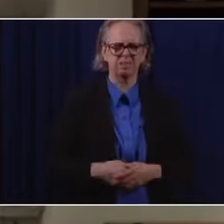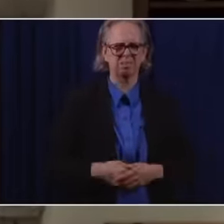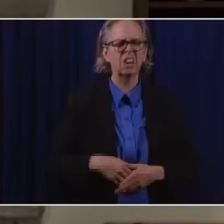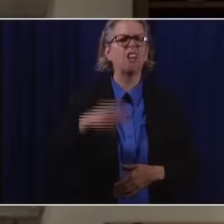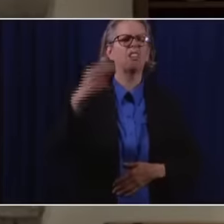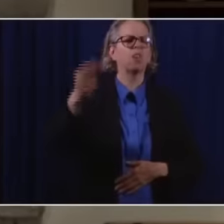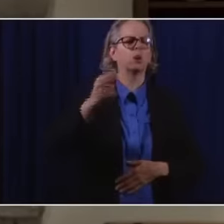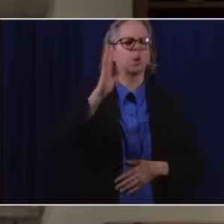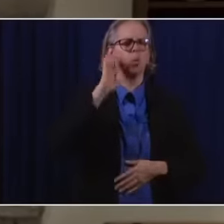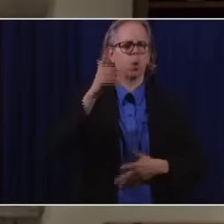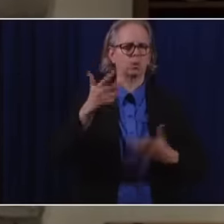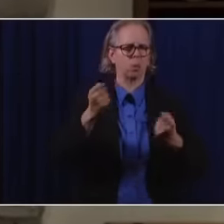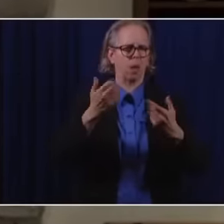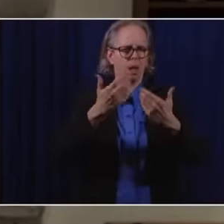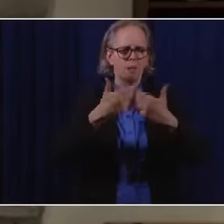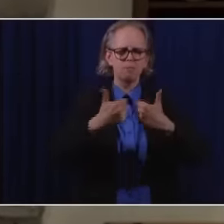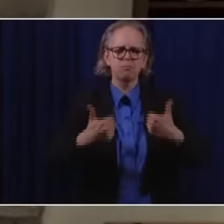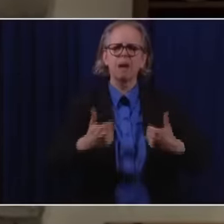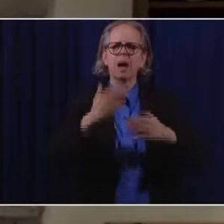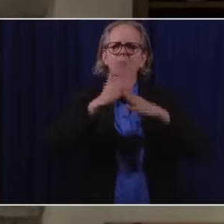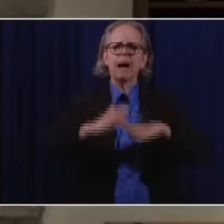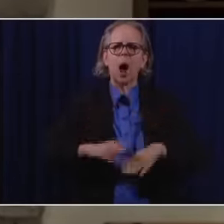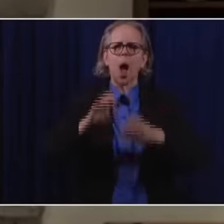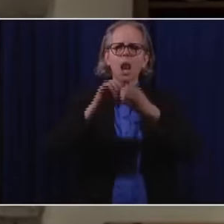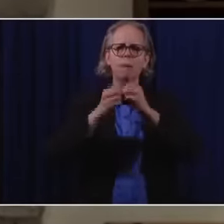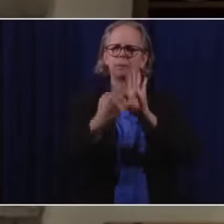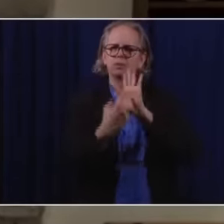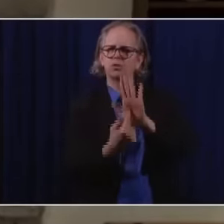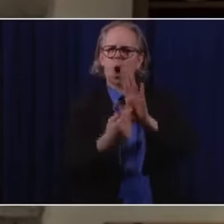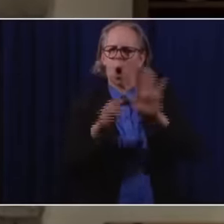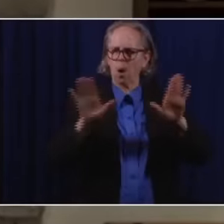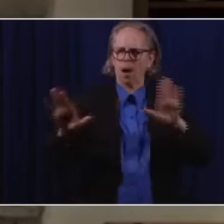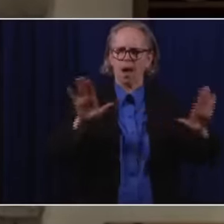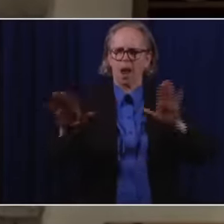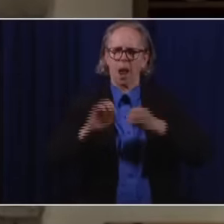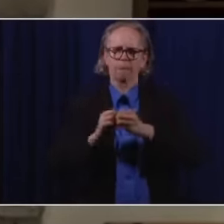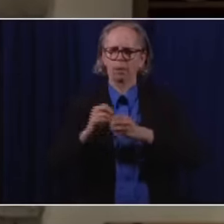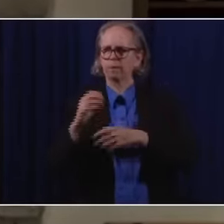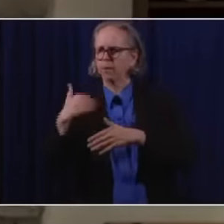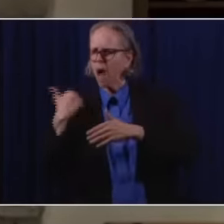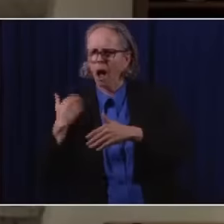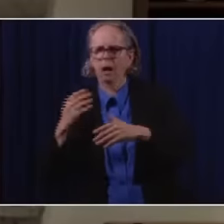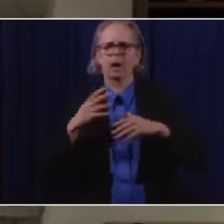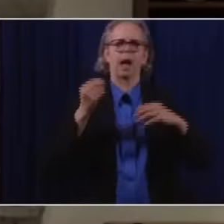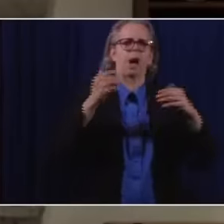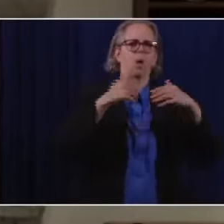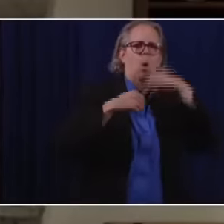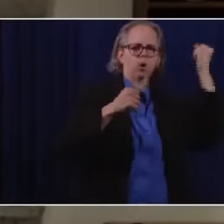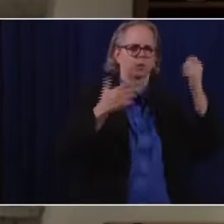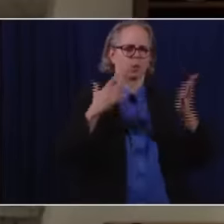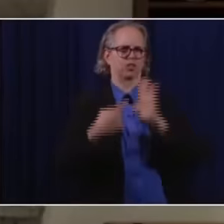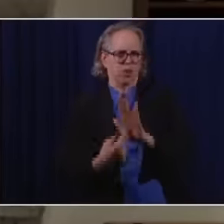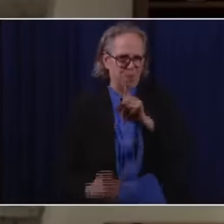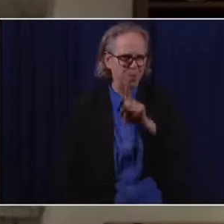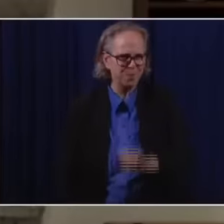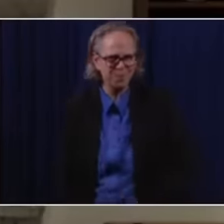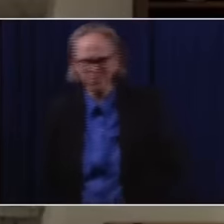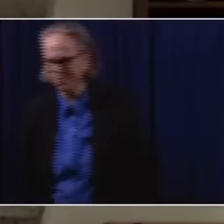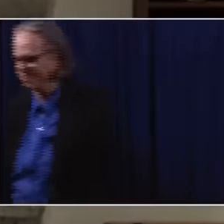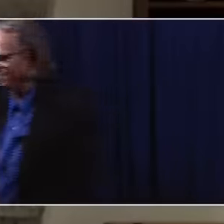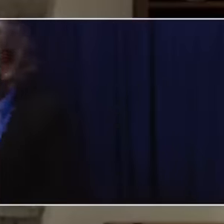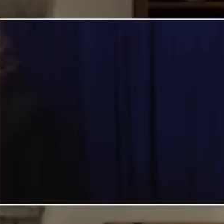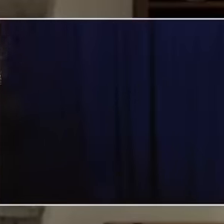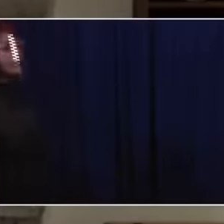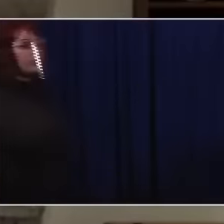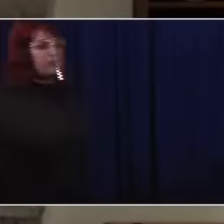a little bit further. We'll take a look at where they are as of Thursday. Next question is from Jim Province at the